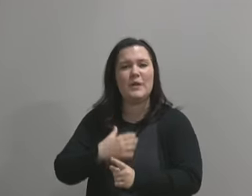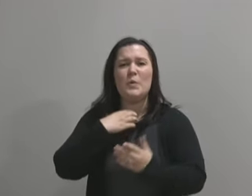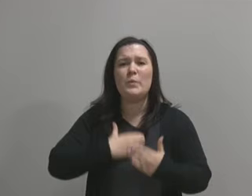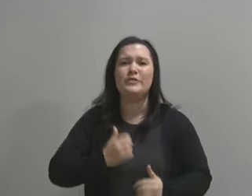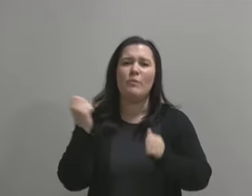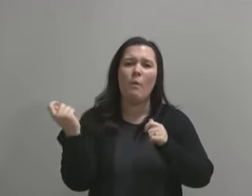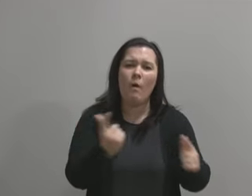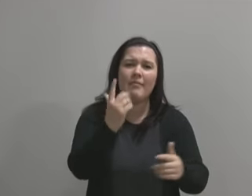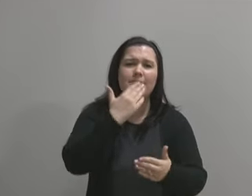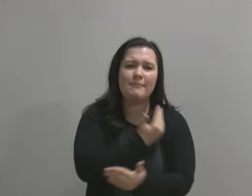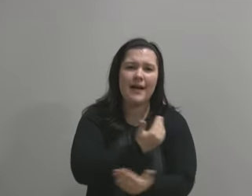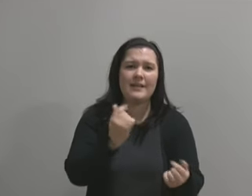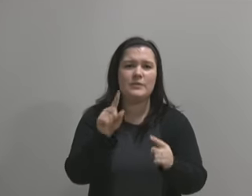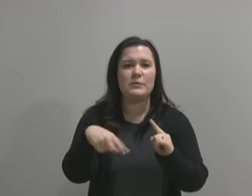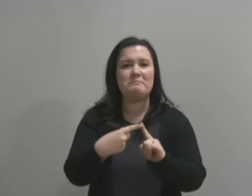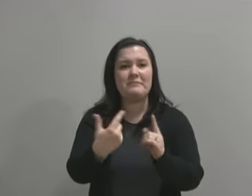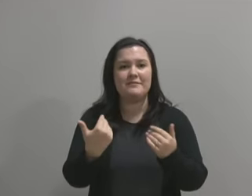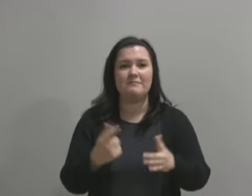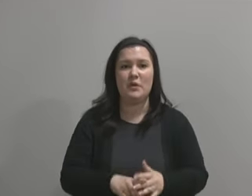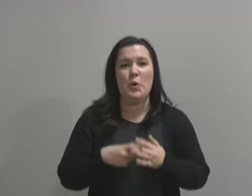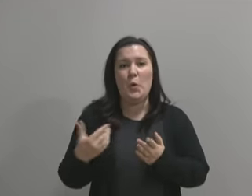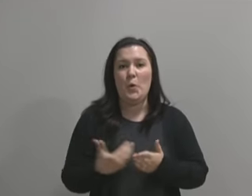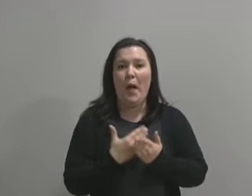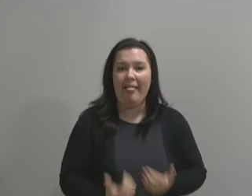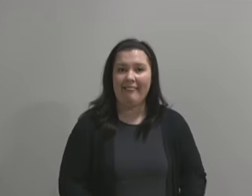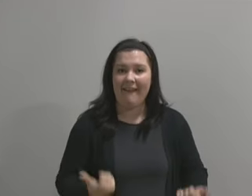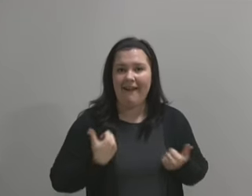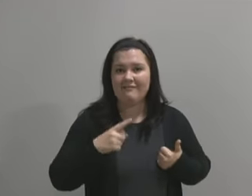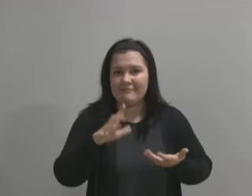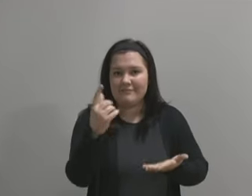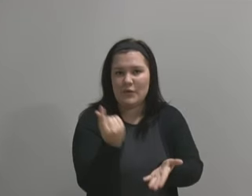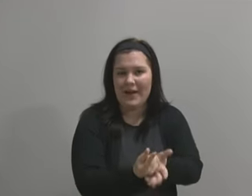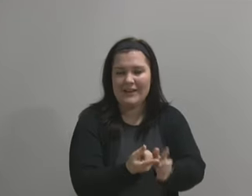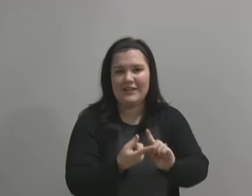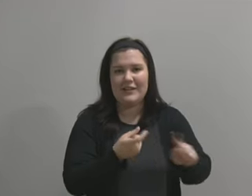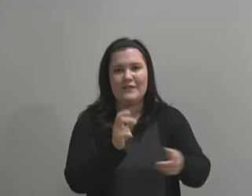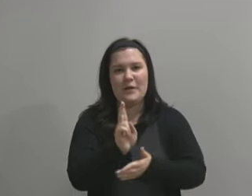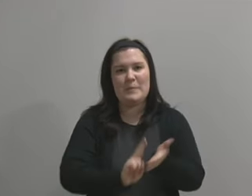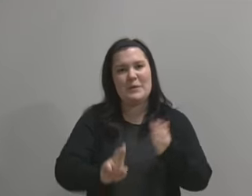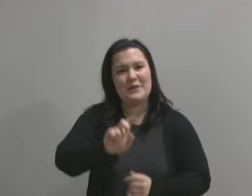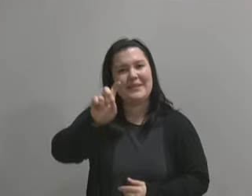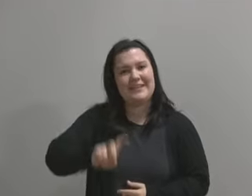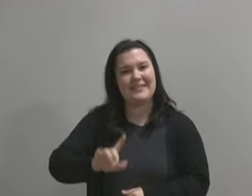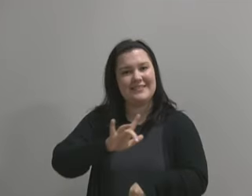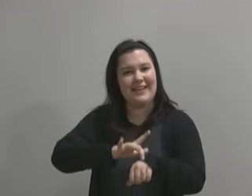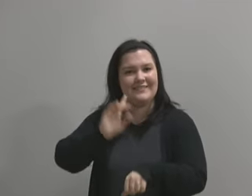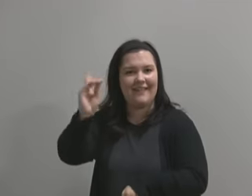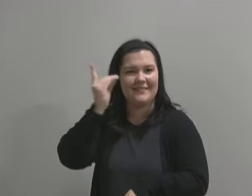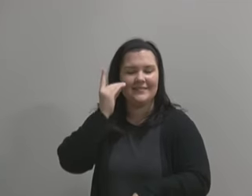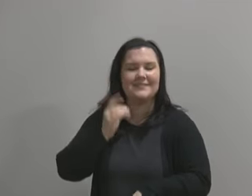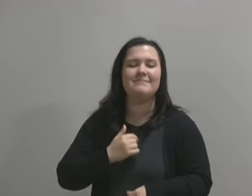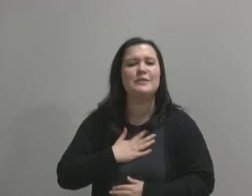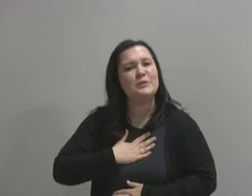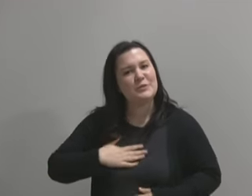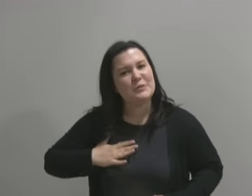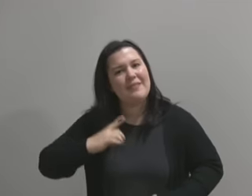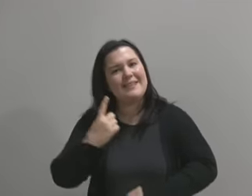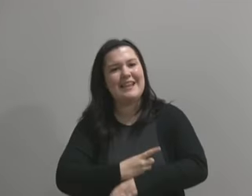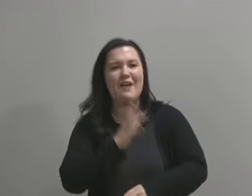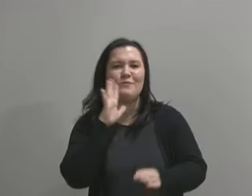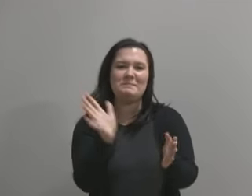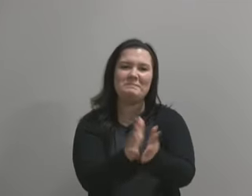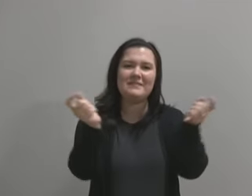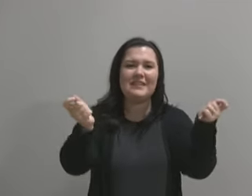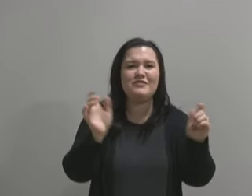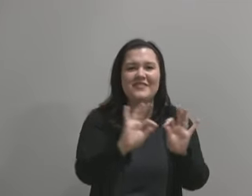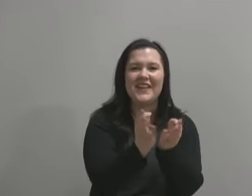you all the best as you go into your new lives as graduates of the University of Texas at Dallas. Enjoy your day of celebration